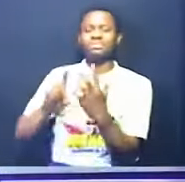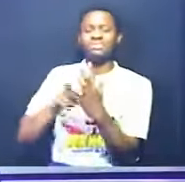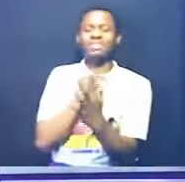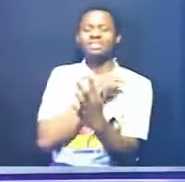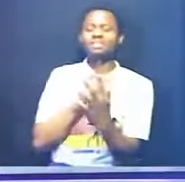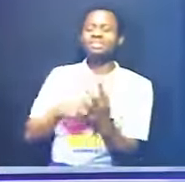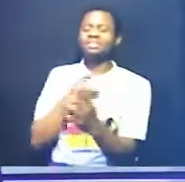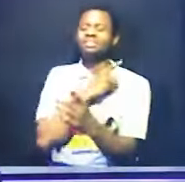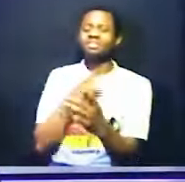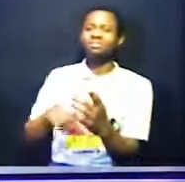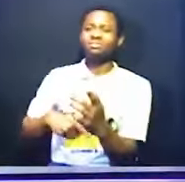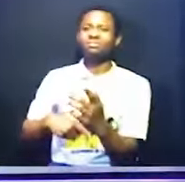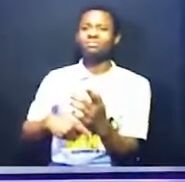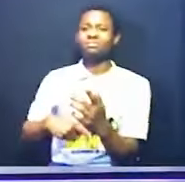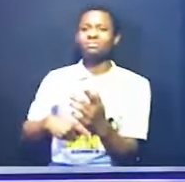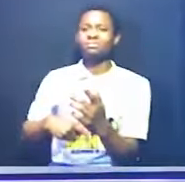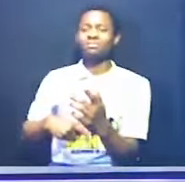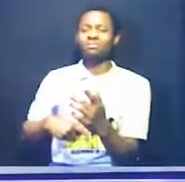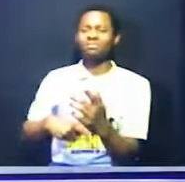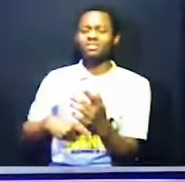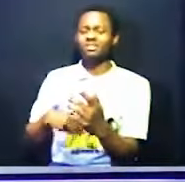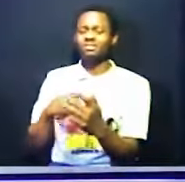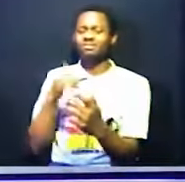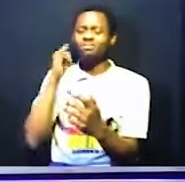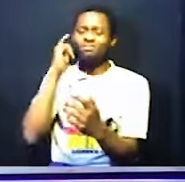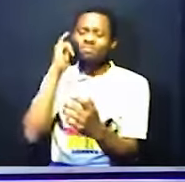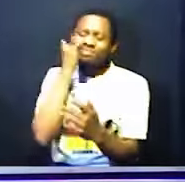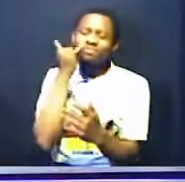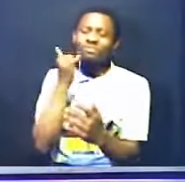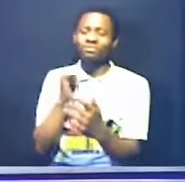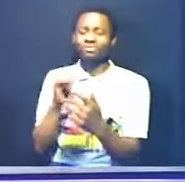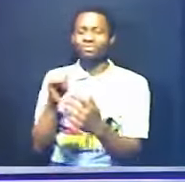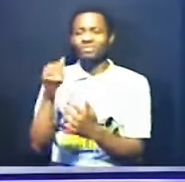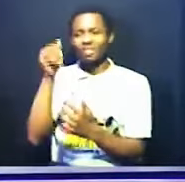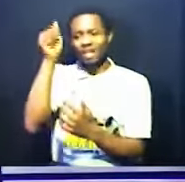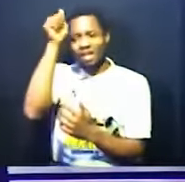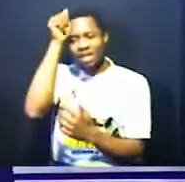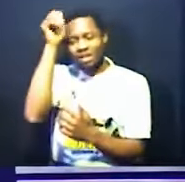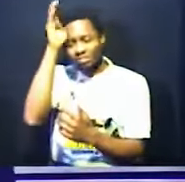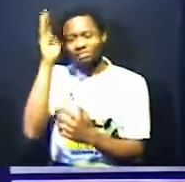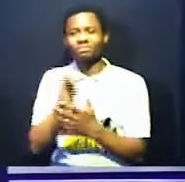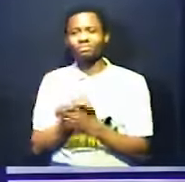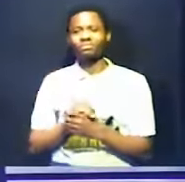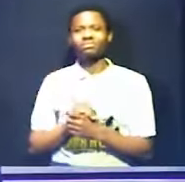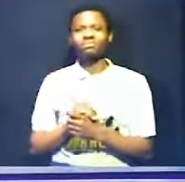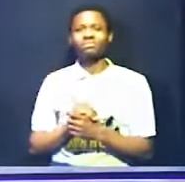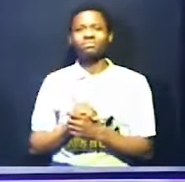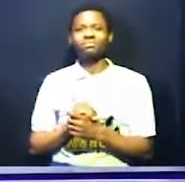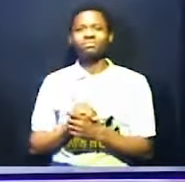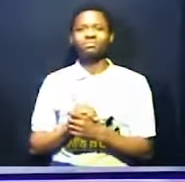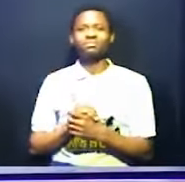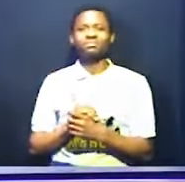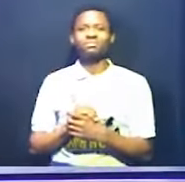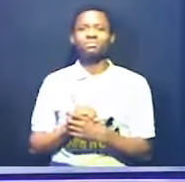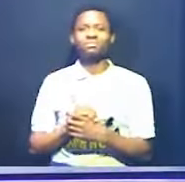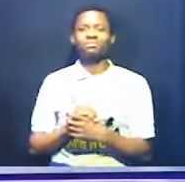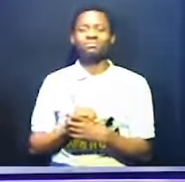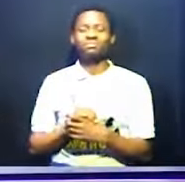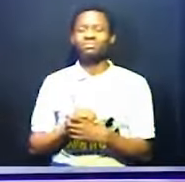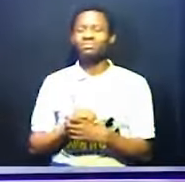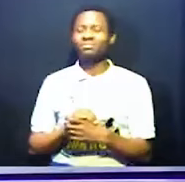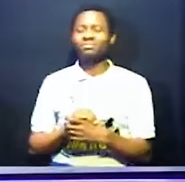king kissed Absalom. And now you have called on him in chain, Kwaka, a chain. Na ofre